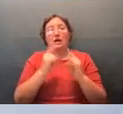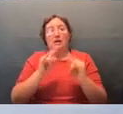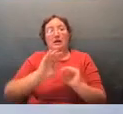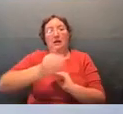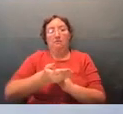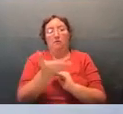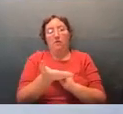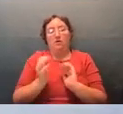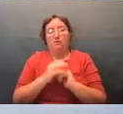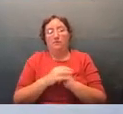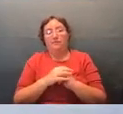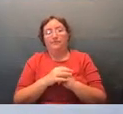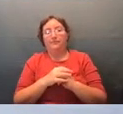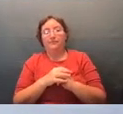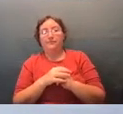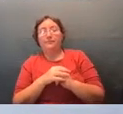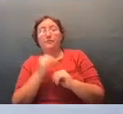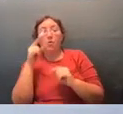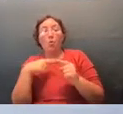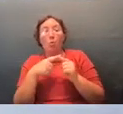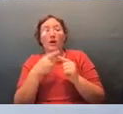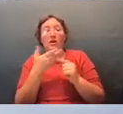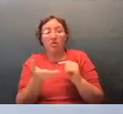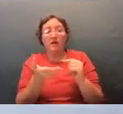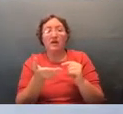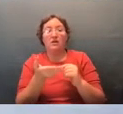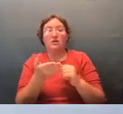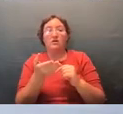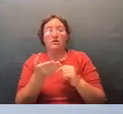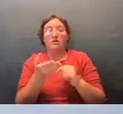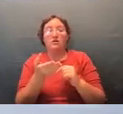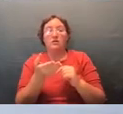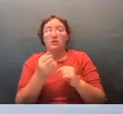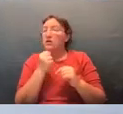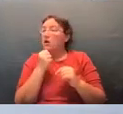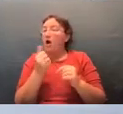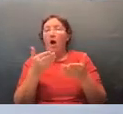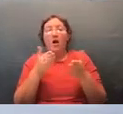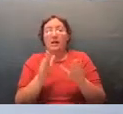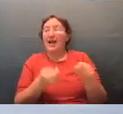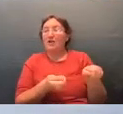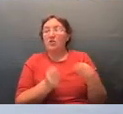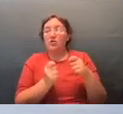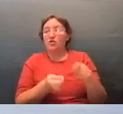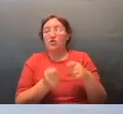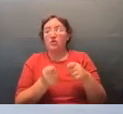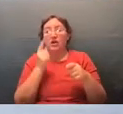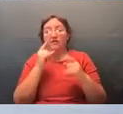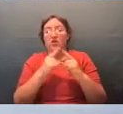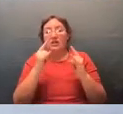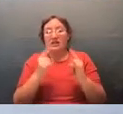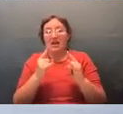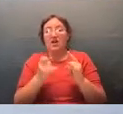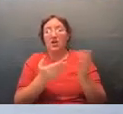night. And when you are up here in this area, you are not allowed to dig cat holes. So you will have to bring